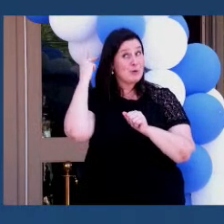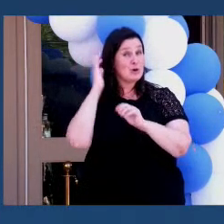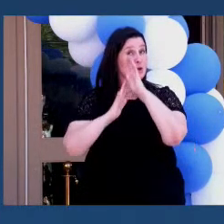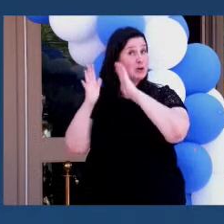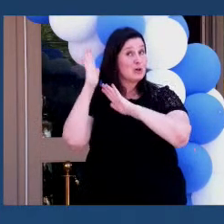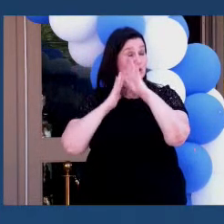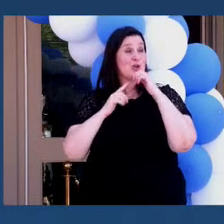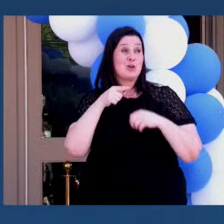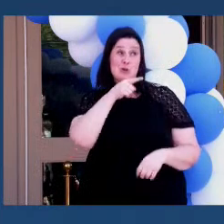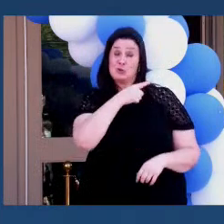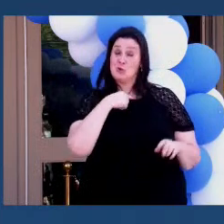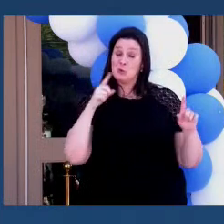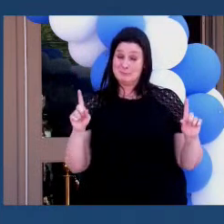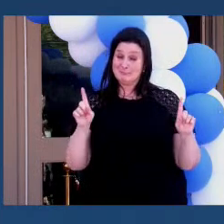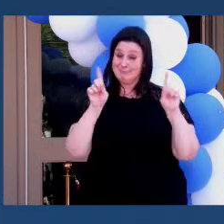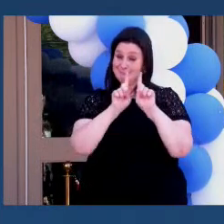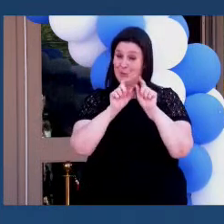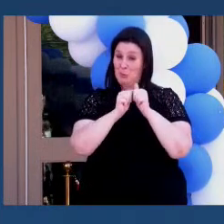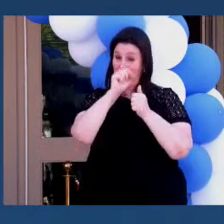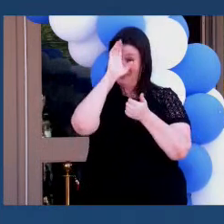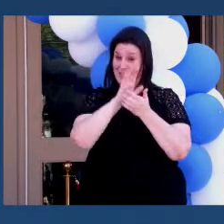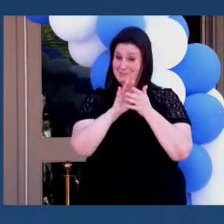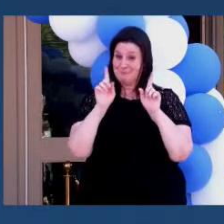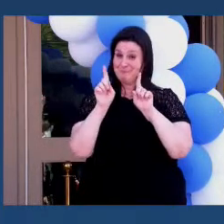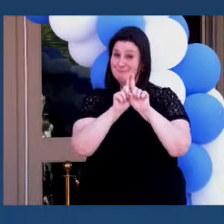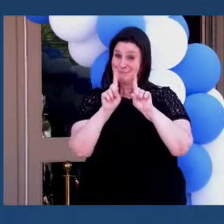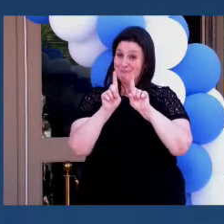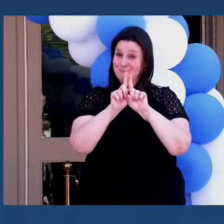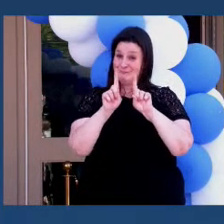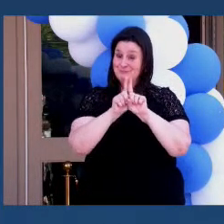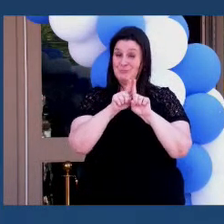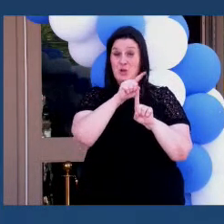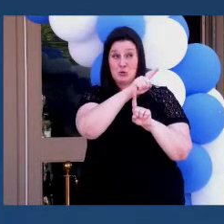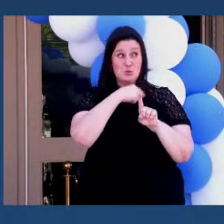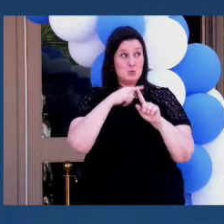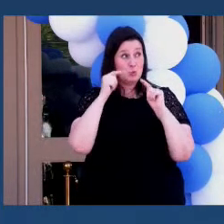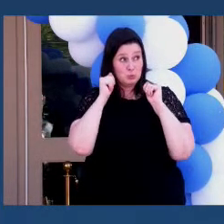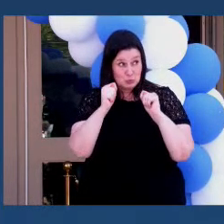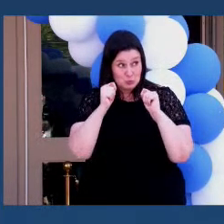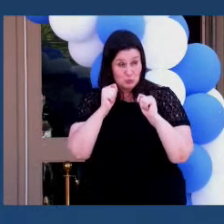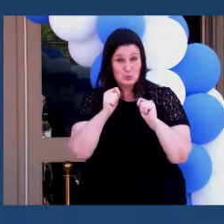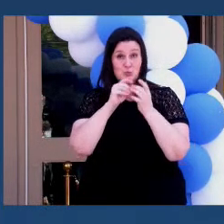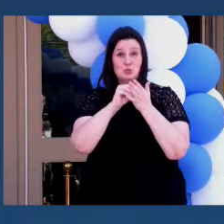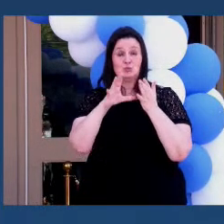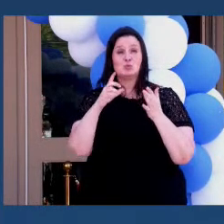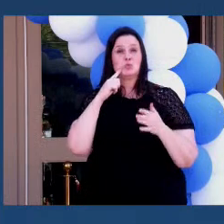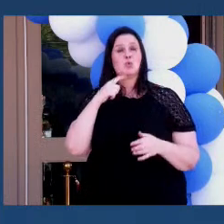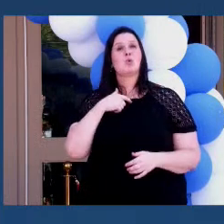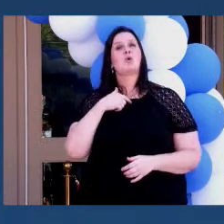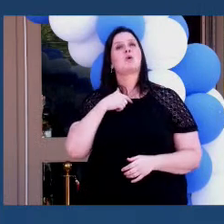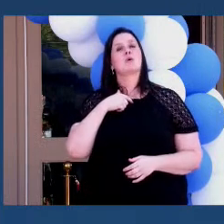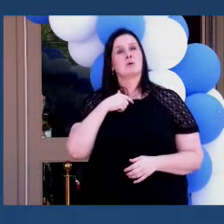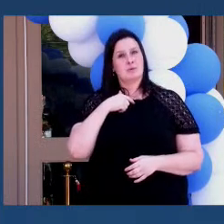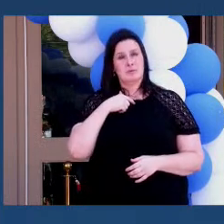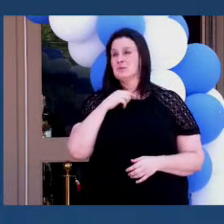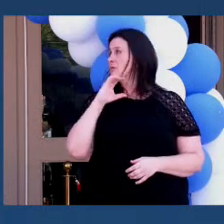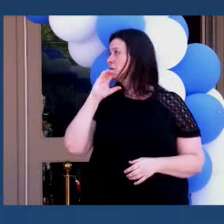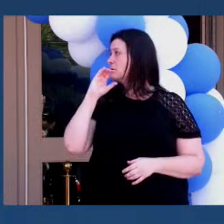you were right alongside of him, when you tutored students in the Storm and Norman